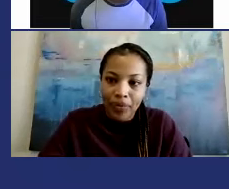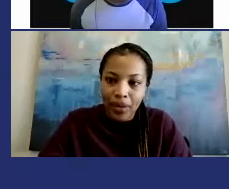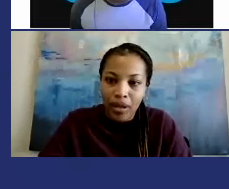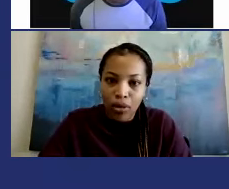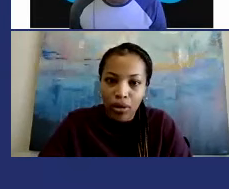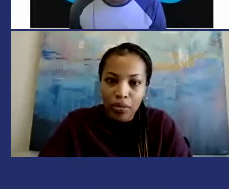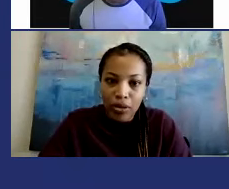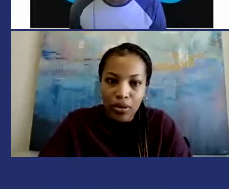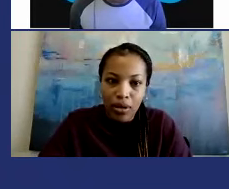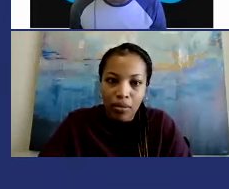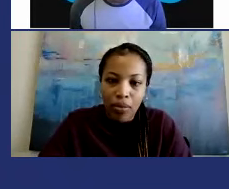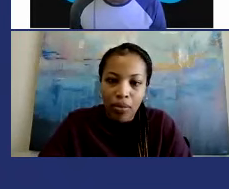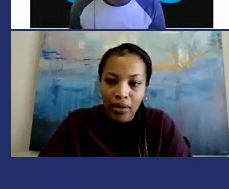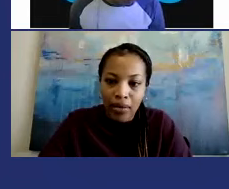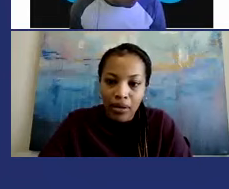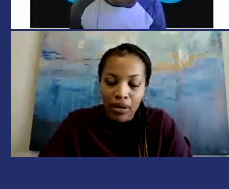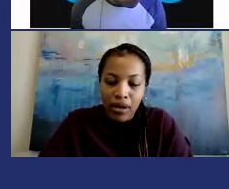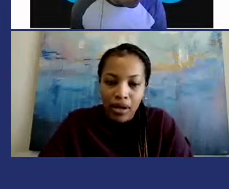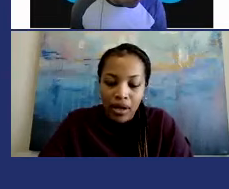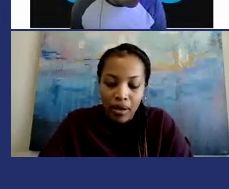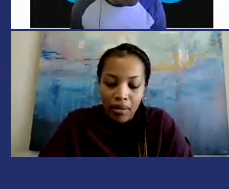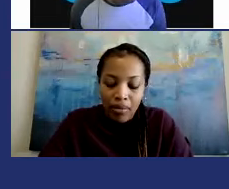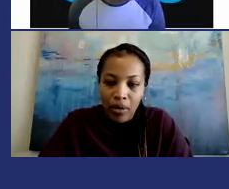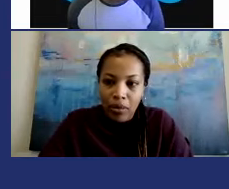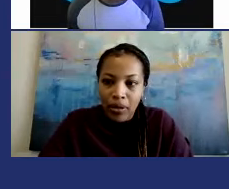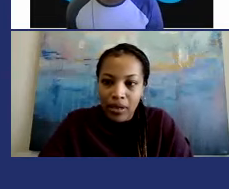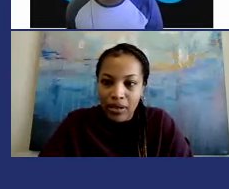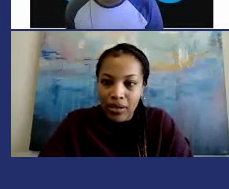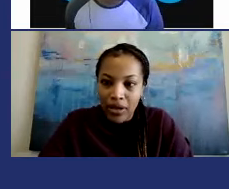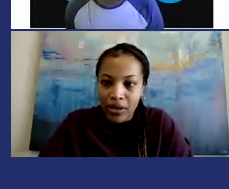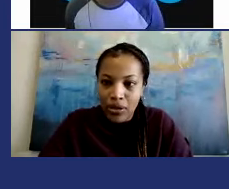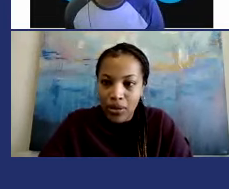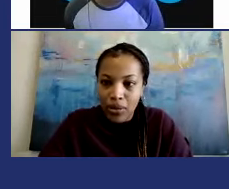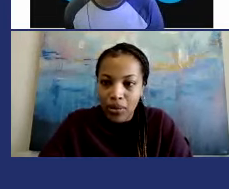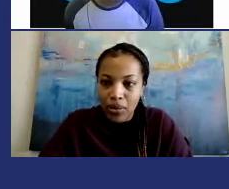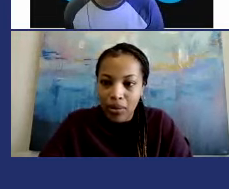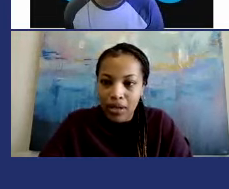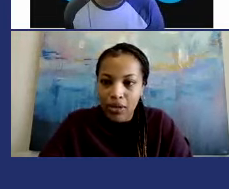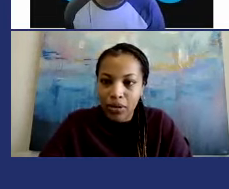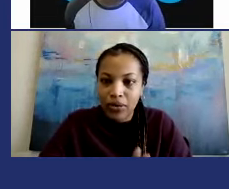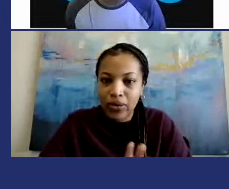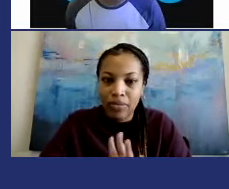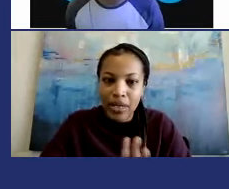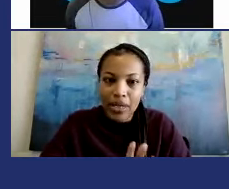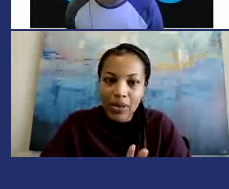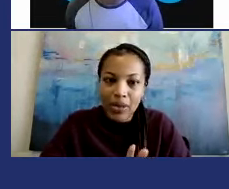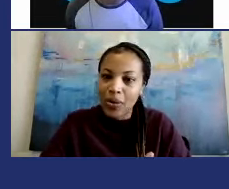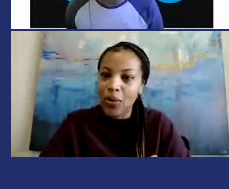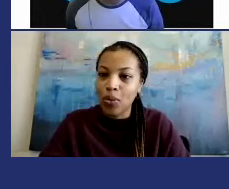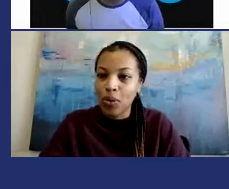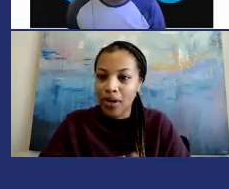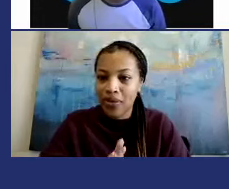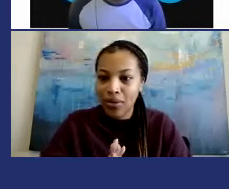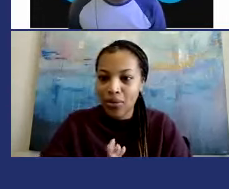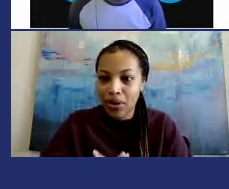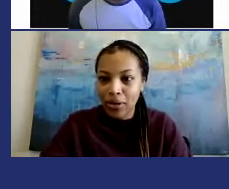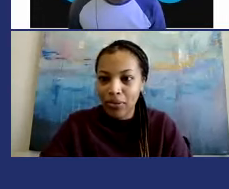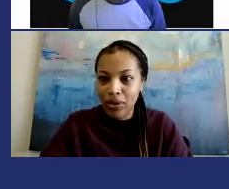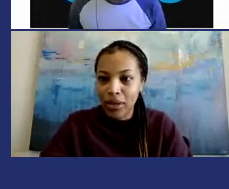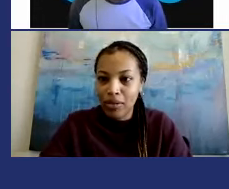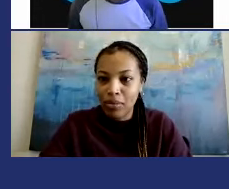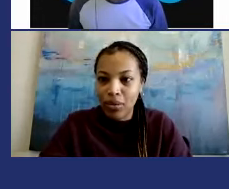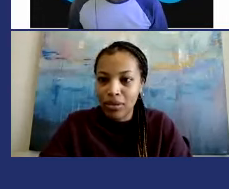the work groups doing a report out on what they discussed. So, and it's only 5 minutes. So whatever